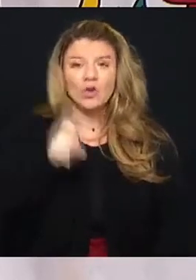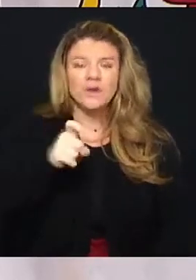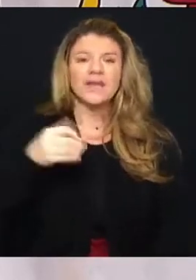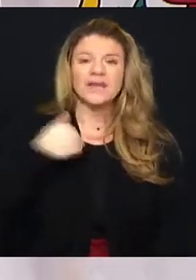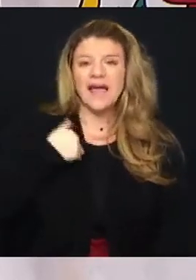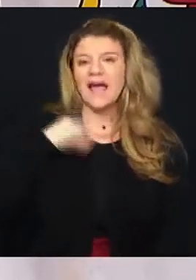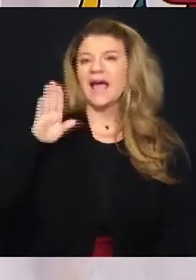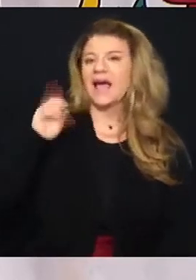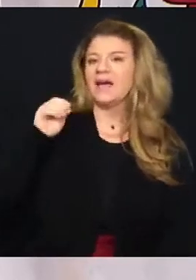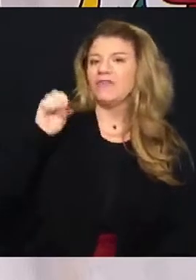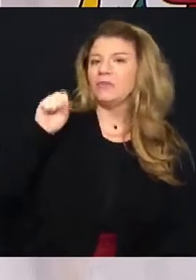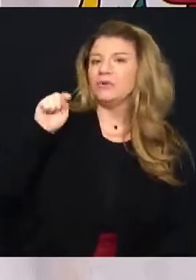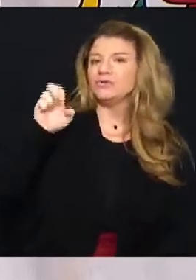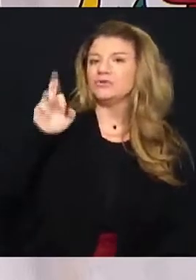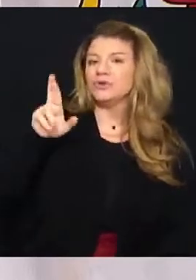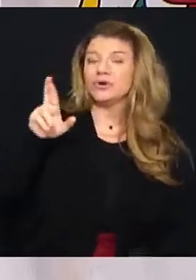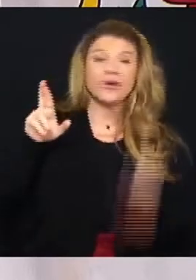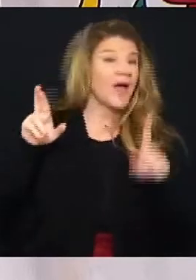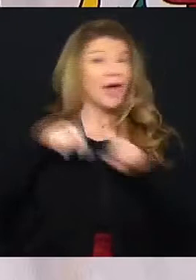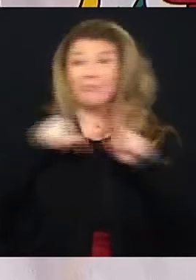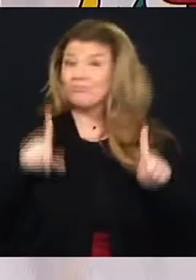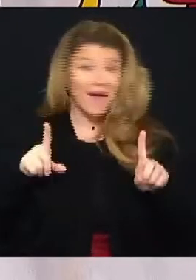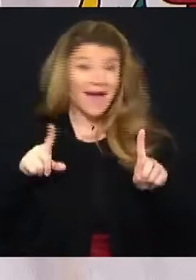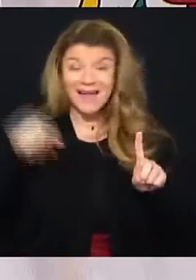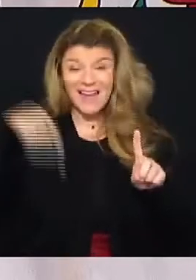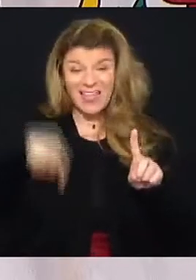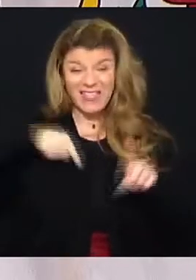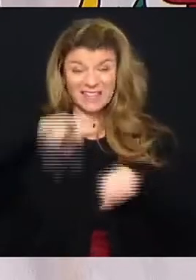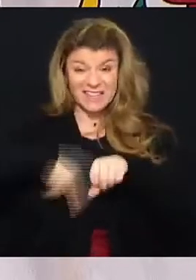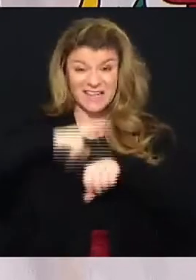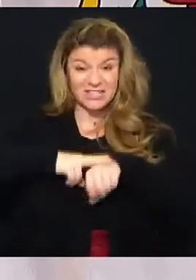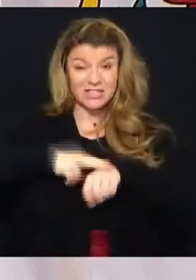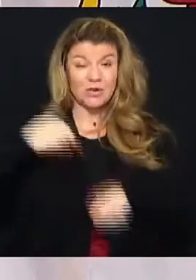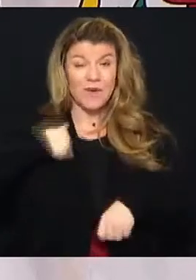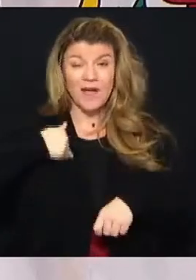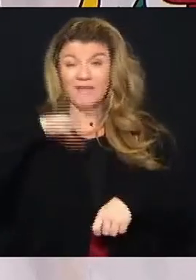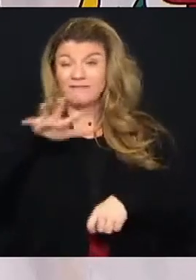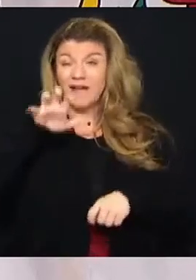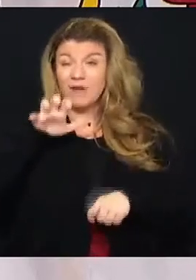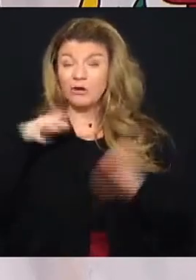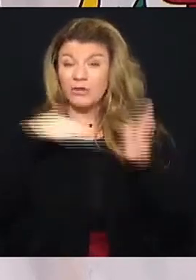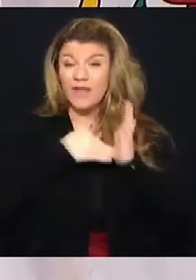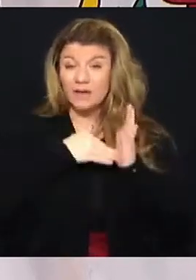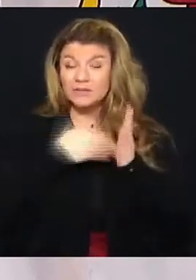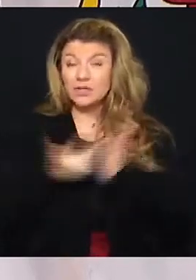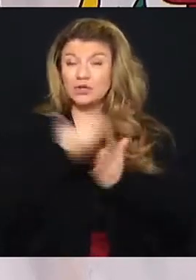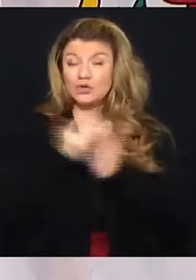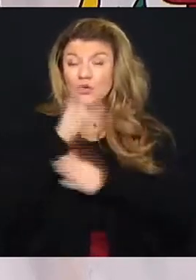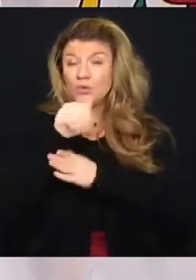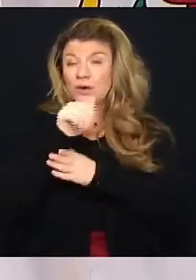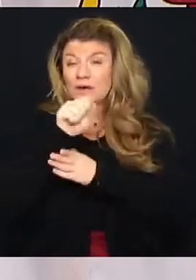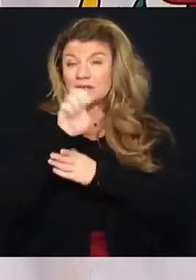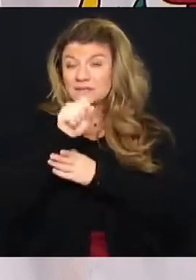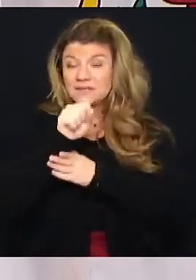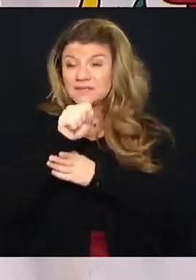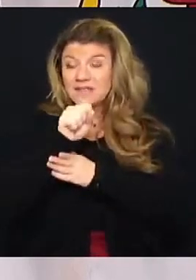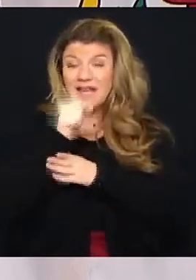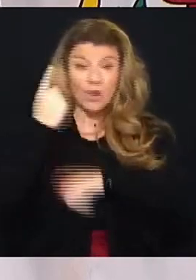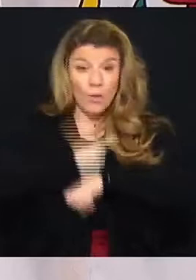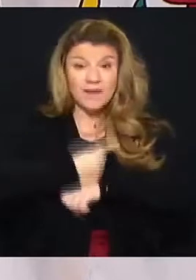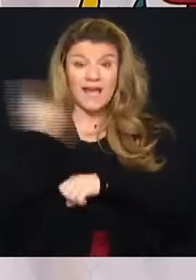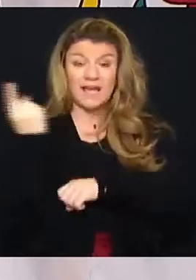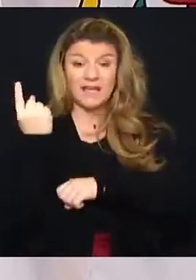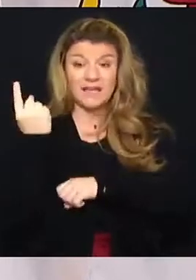shot. But absolutely, if in this nation we had 500,000 new cases in a day,